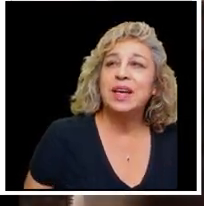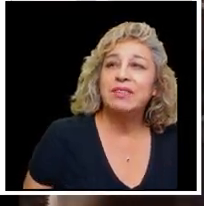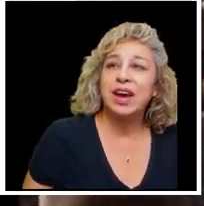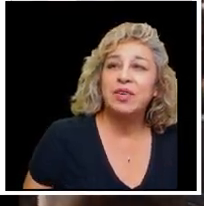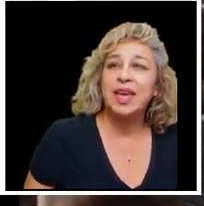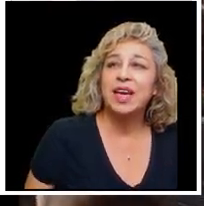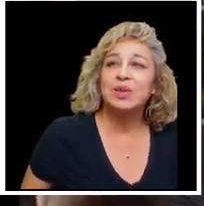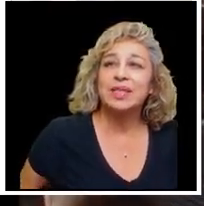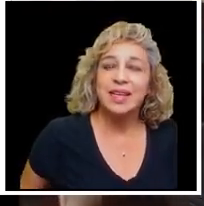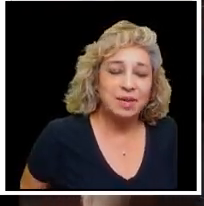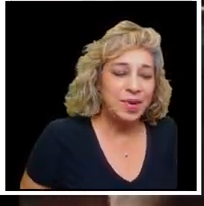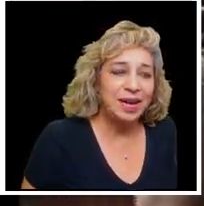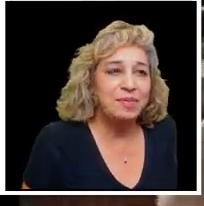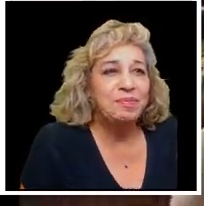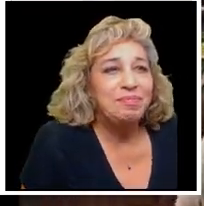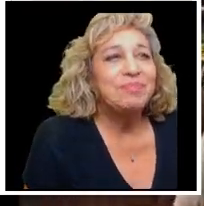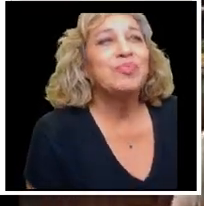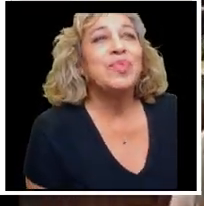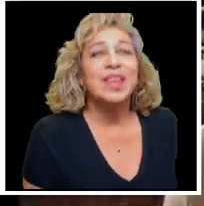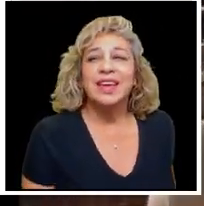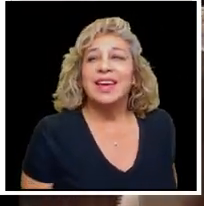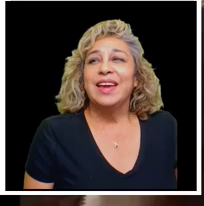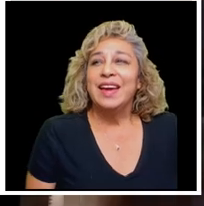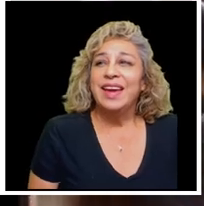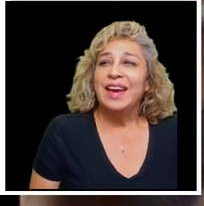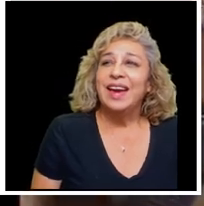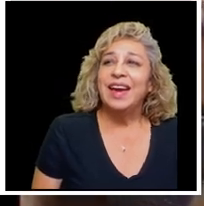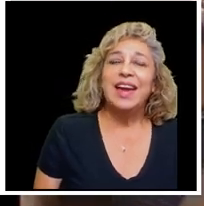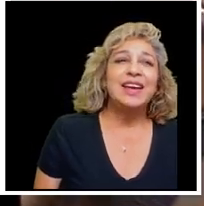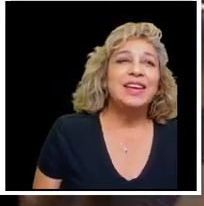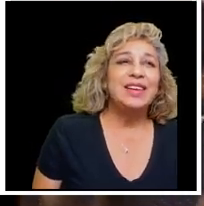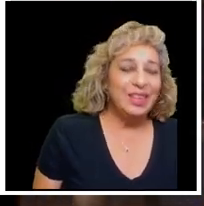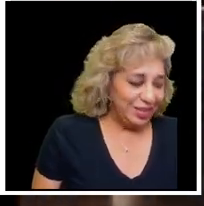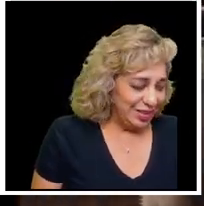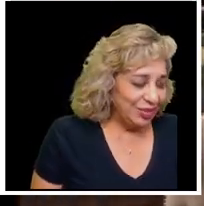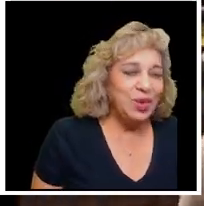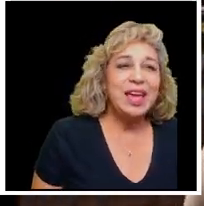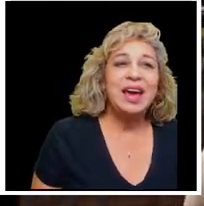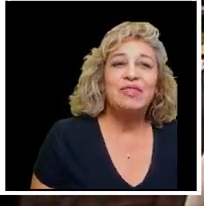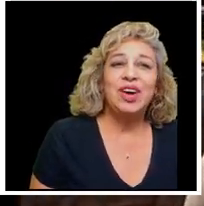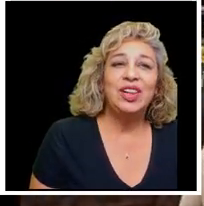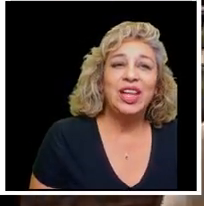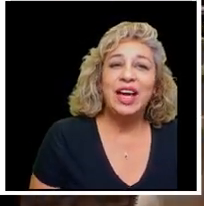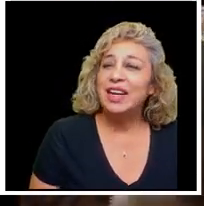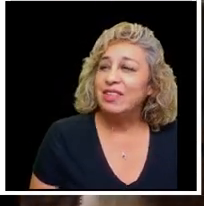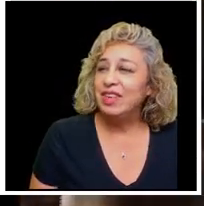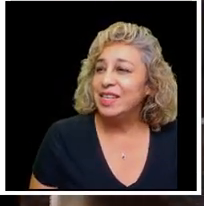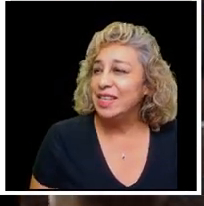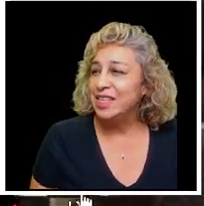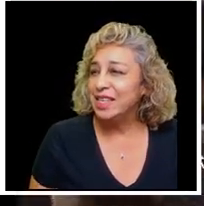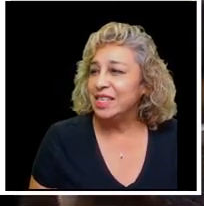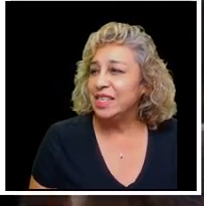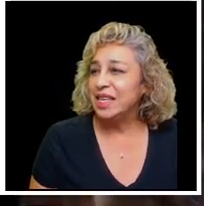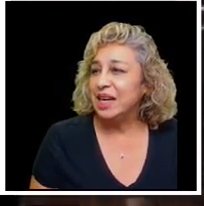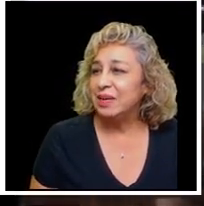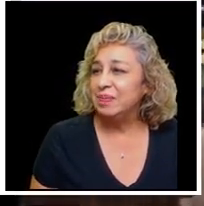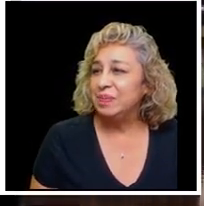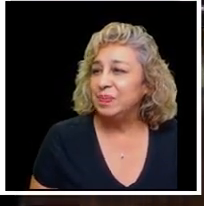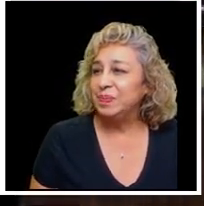the people because in the money we have a lot